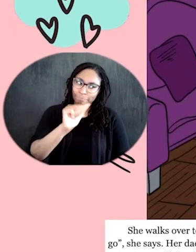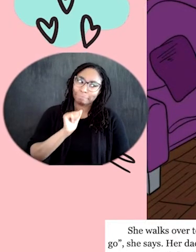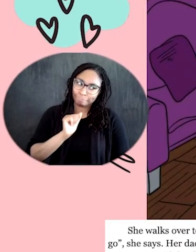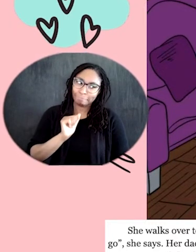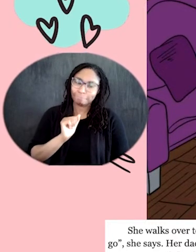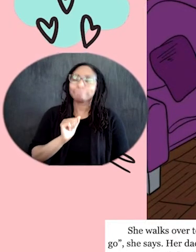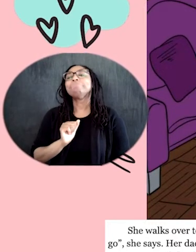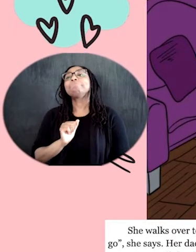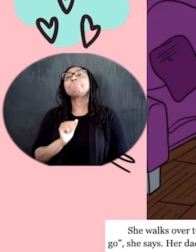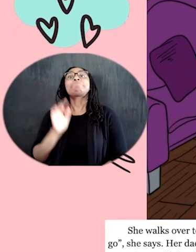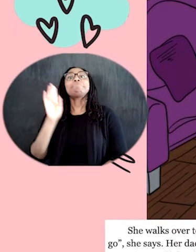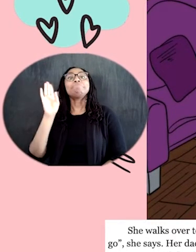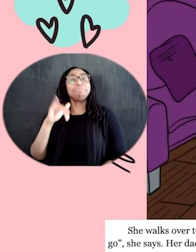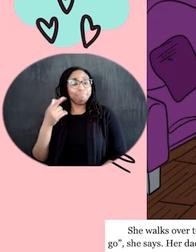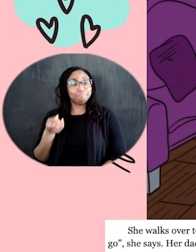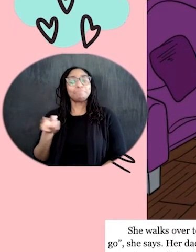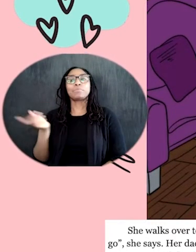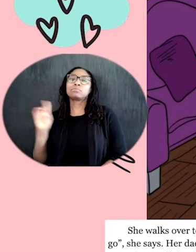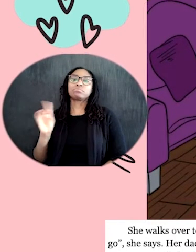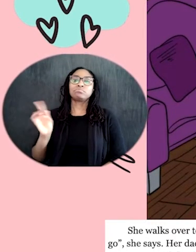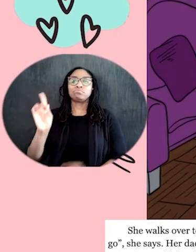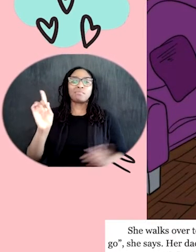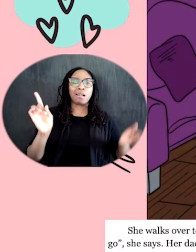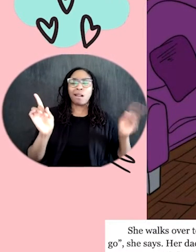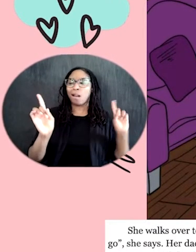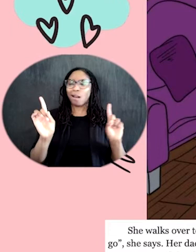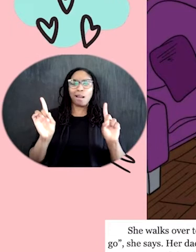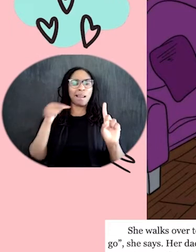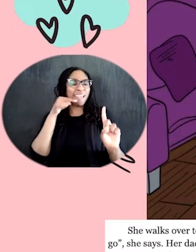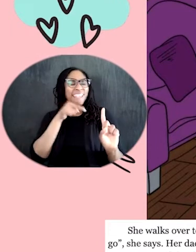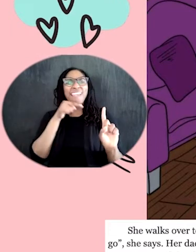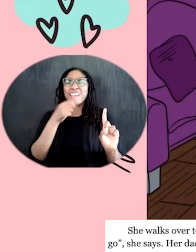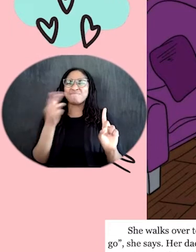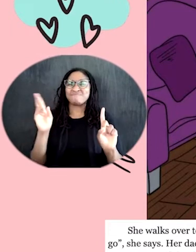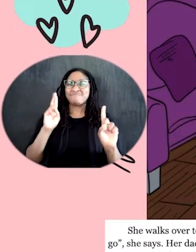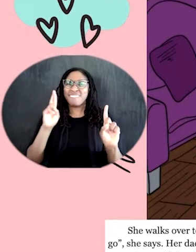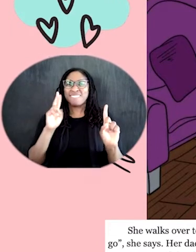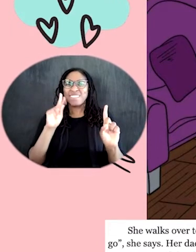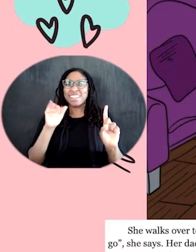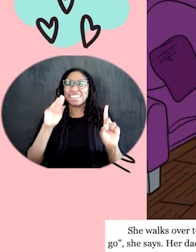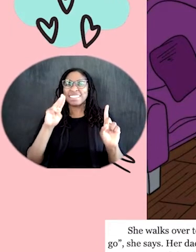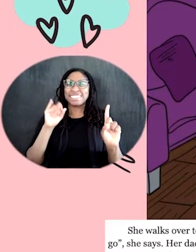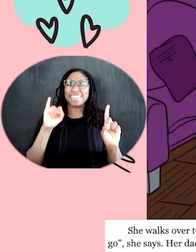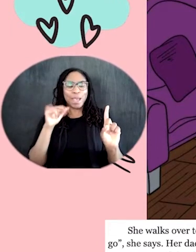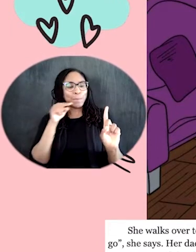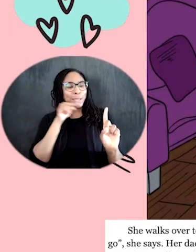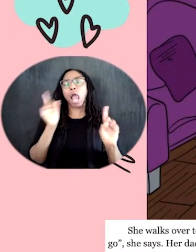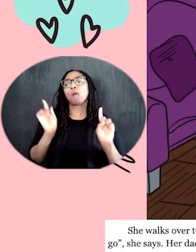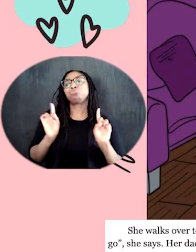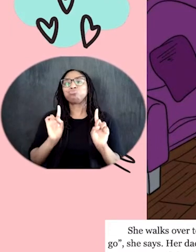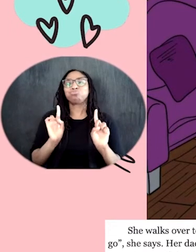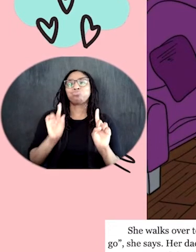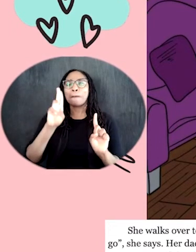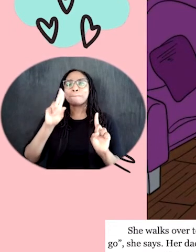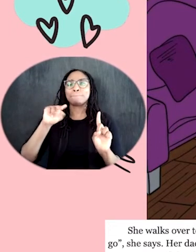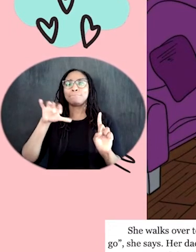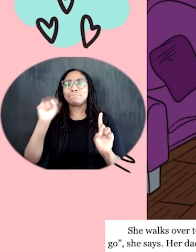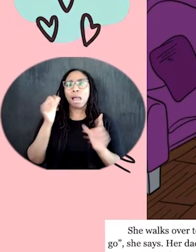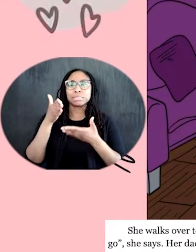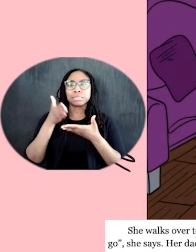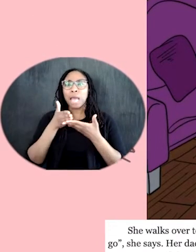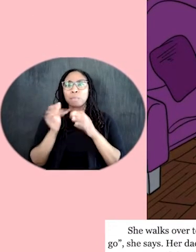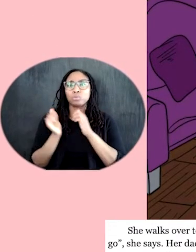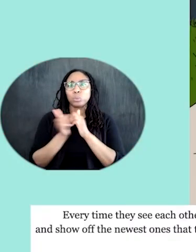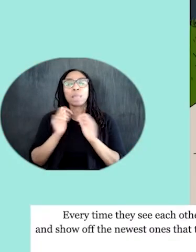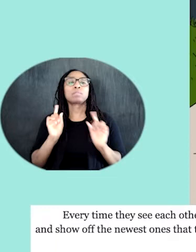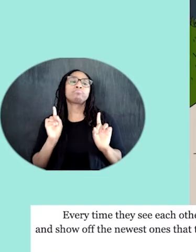the house." Paradise meets up with her best friend and neighbor, Cammie, who lives three houses from her. They walk to the bus